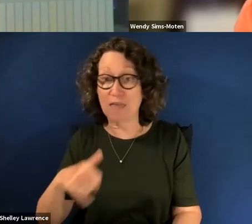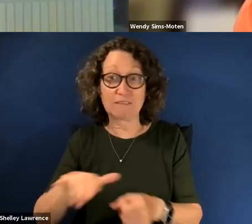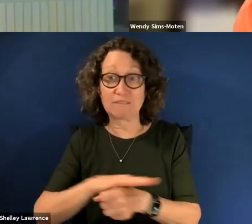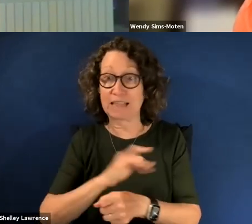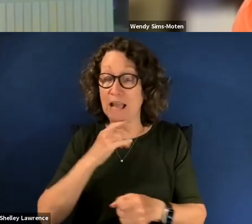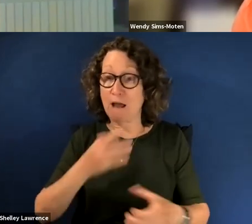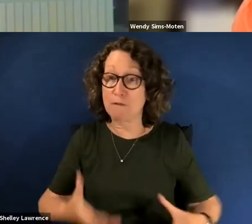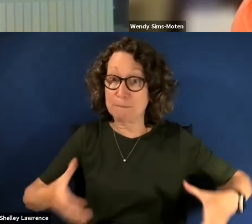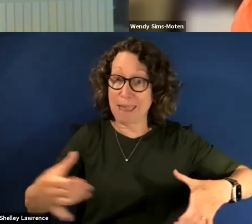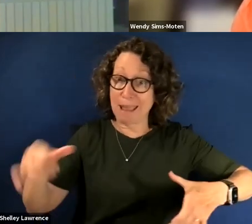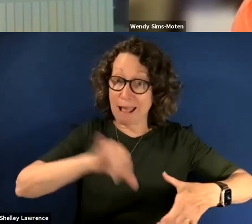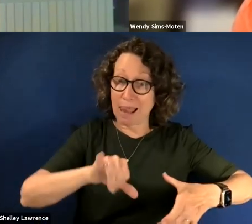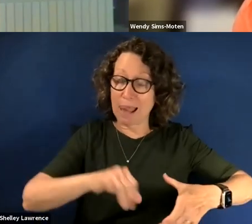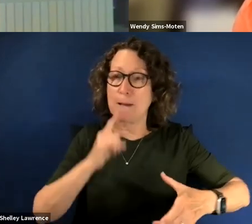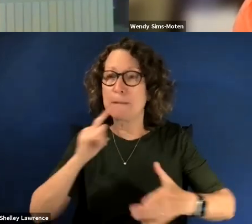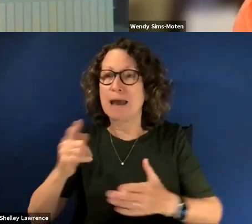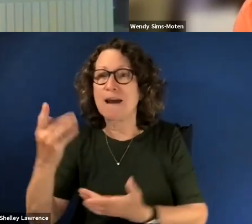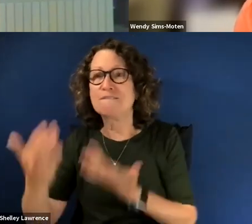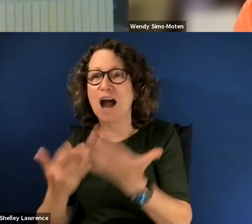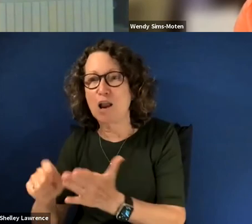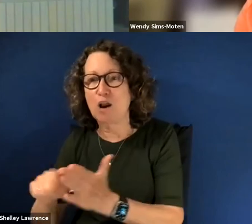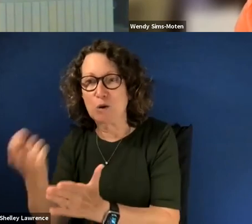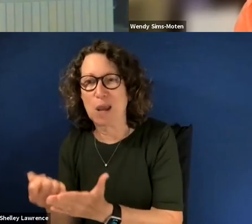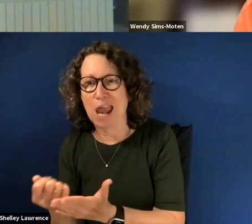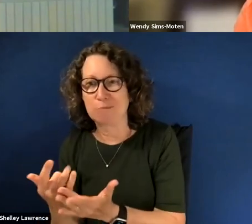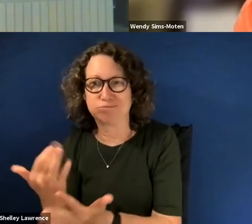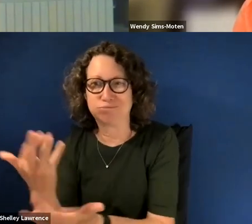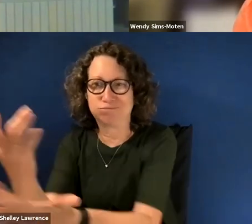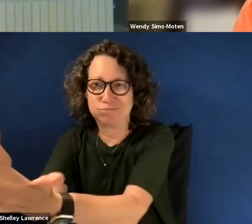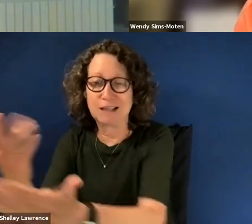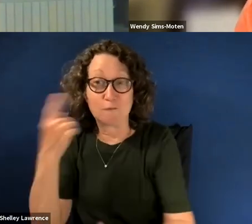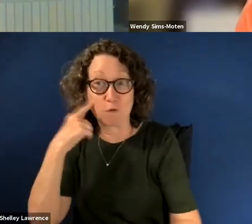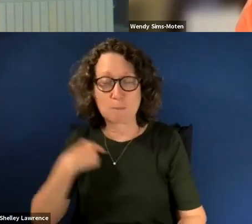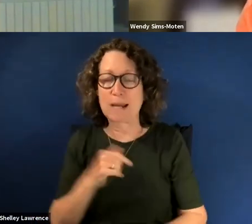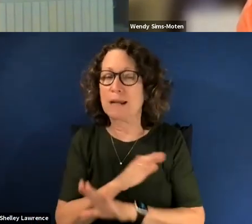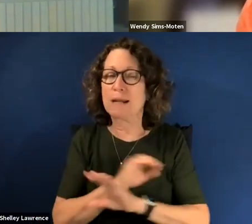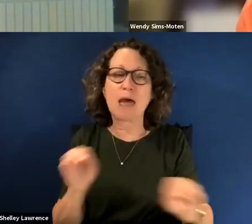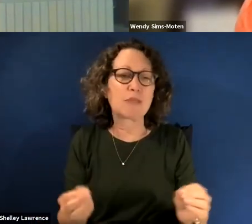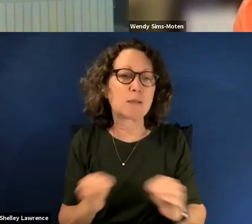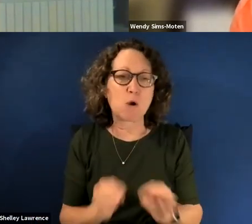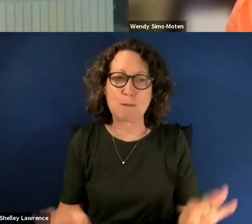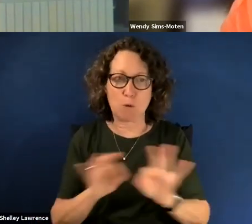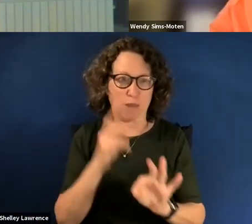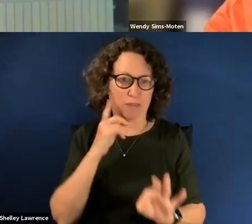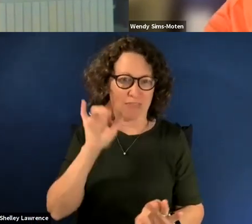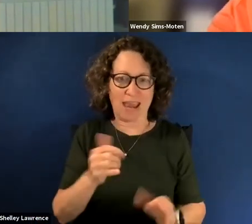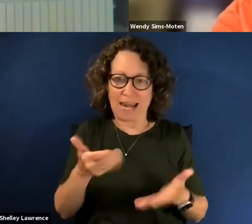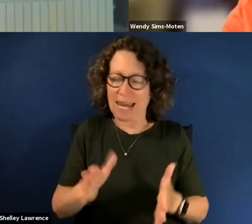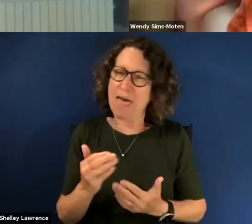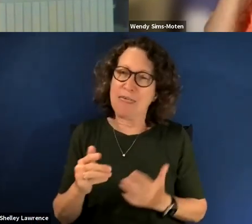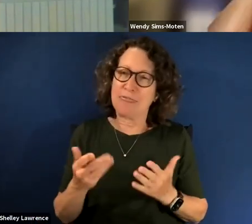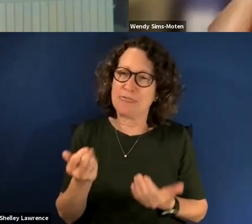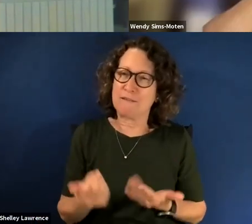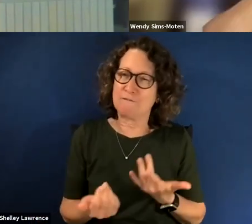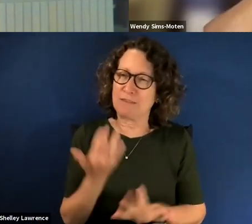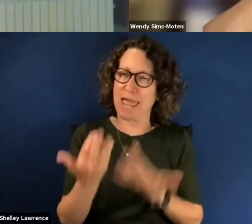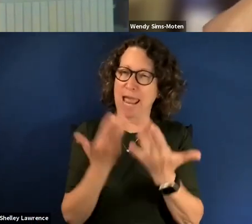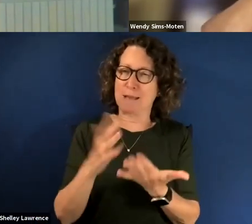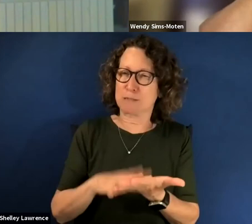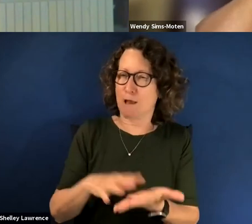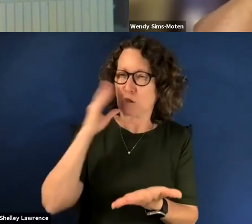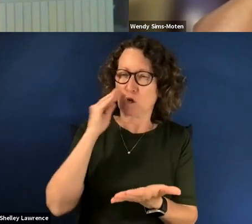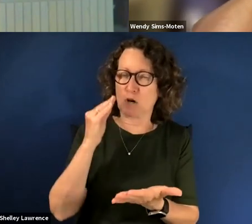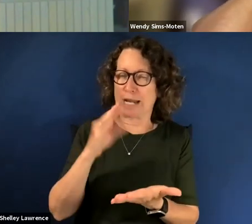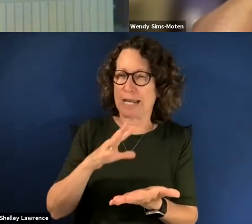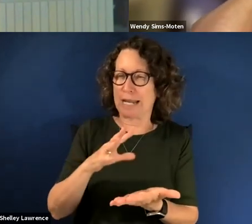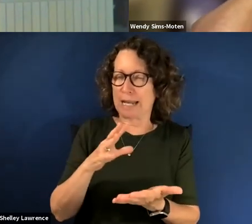pail, but the lighting of a fire. And for me, there's nothing more important than that. So let the flames of learning and teaching burn brightly